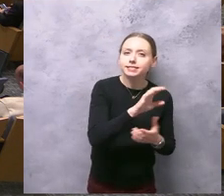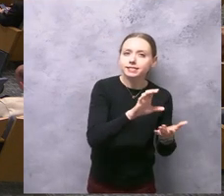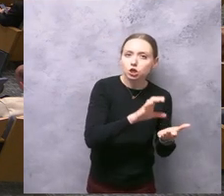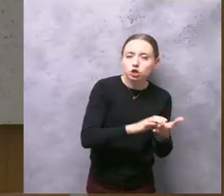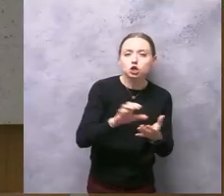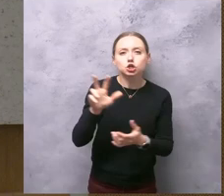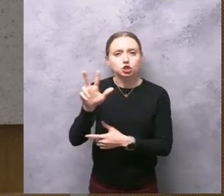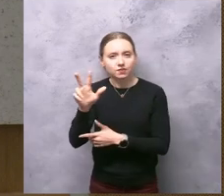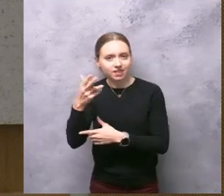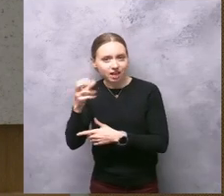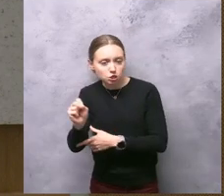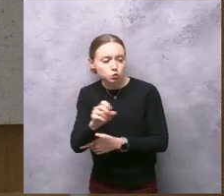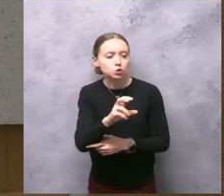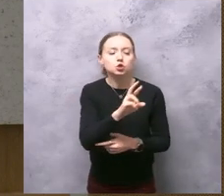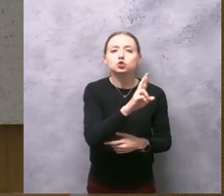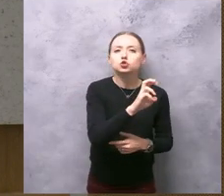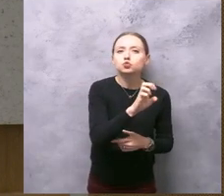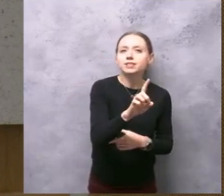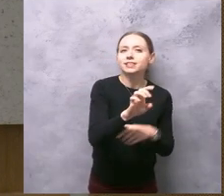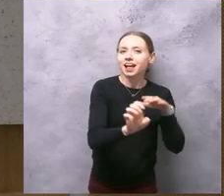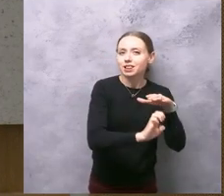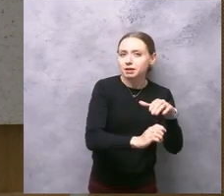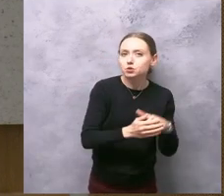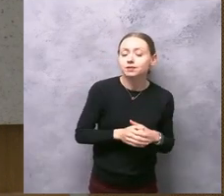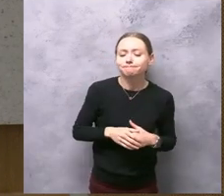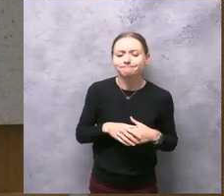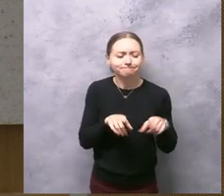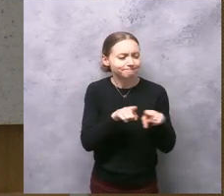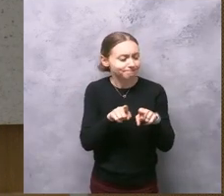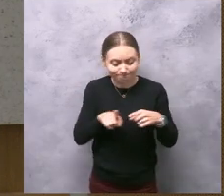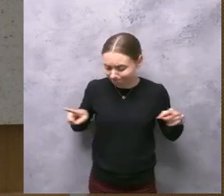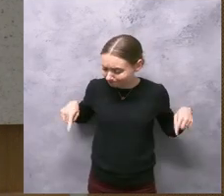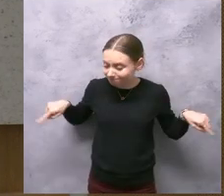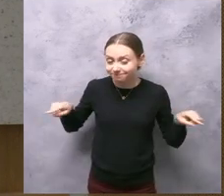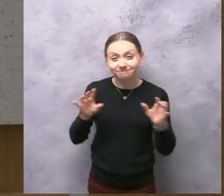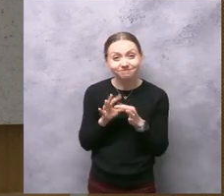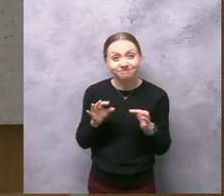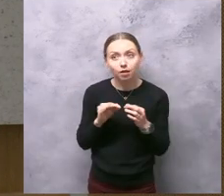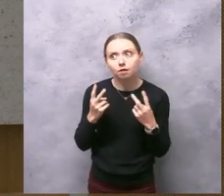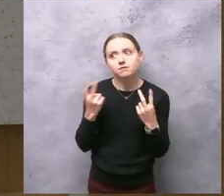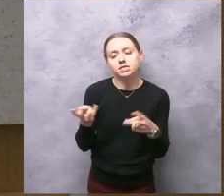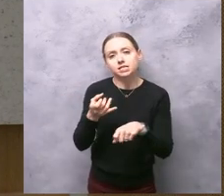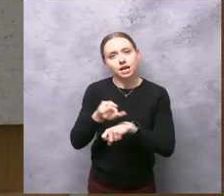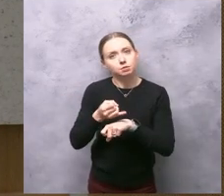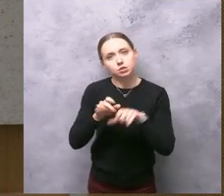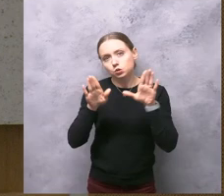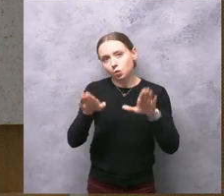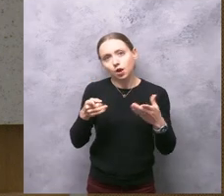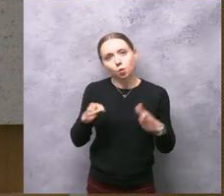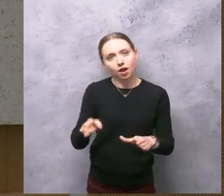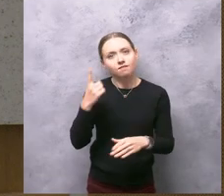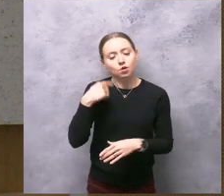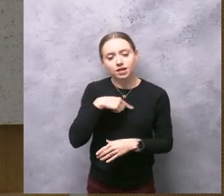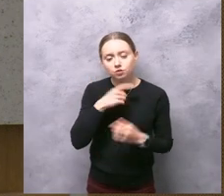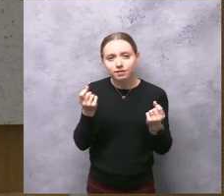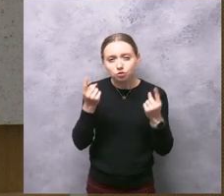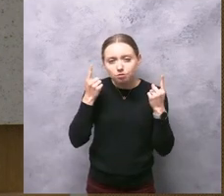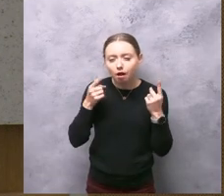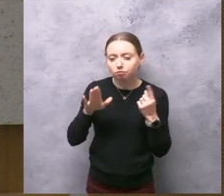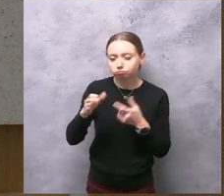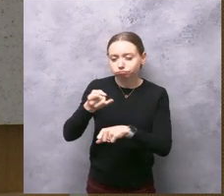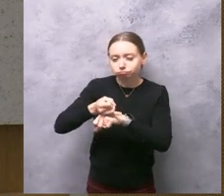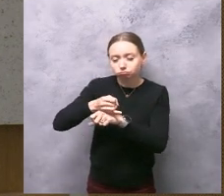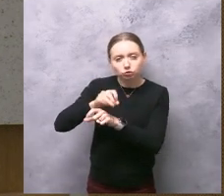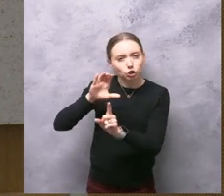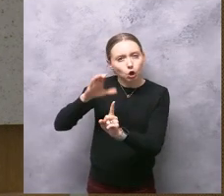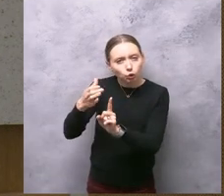Elementary. Just as my colleagues have shared, visiting our campuses are a great way for us to understand the culture of the campus, to